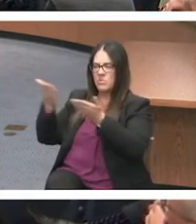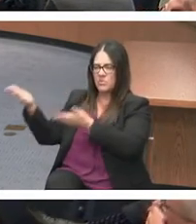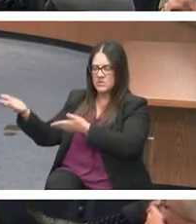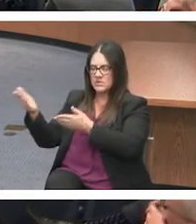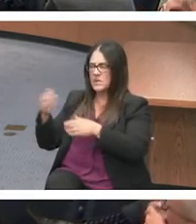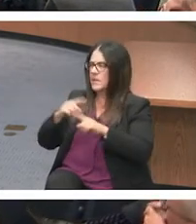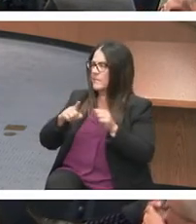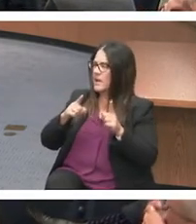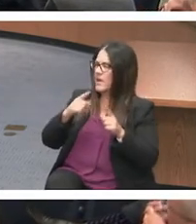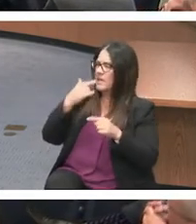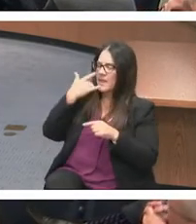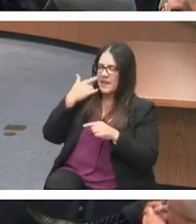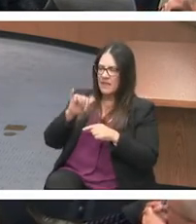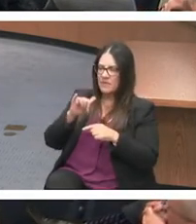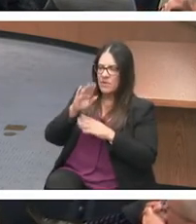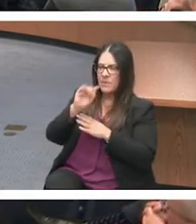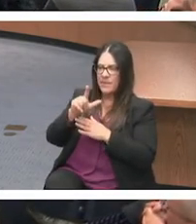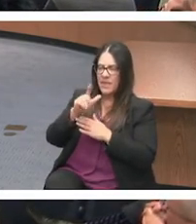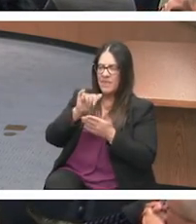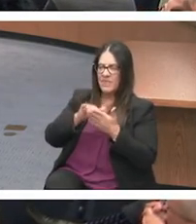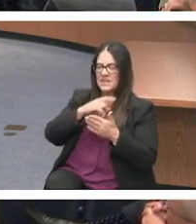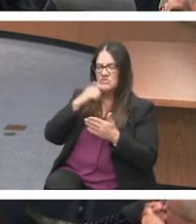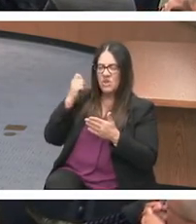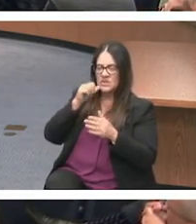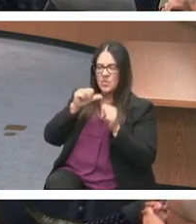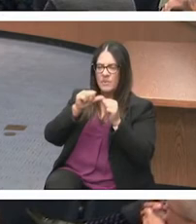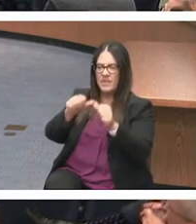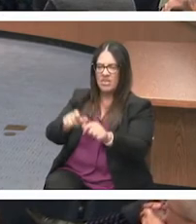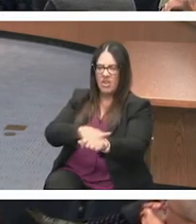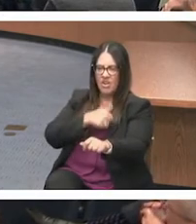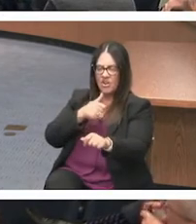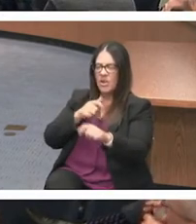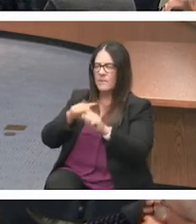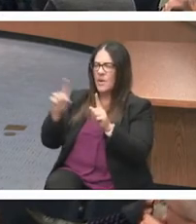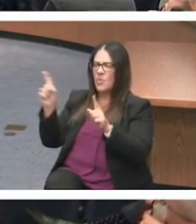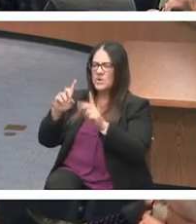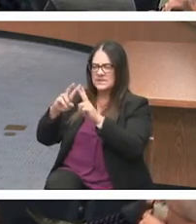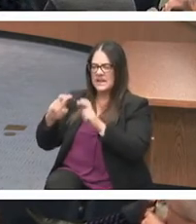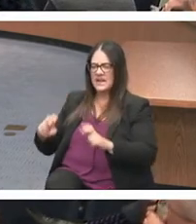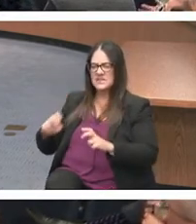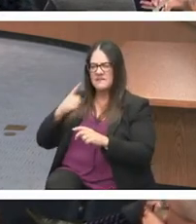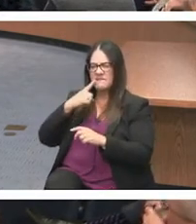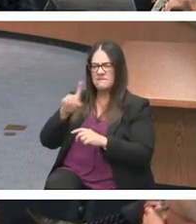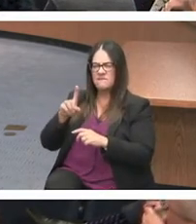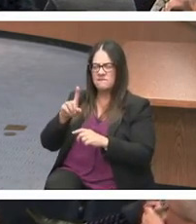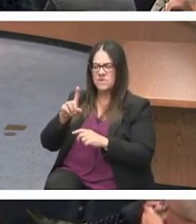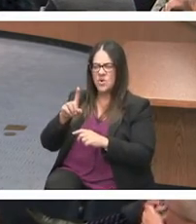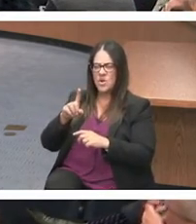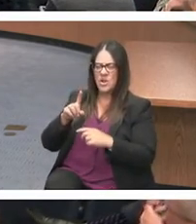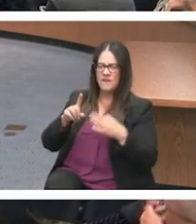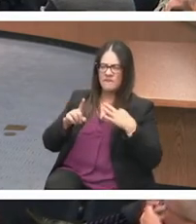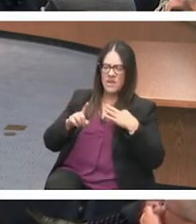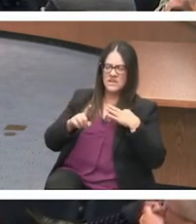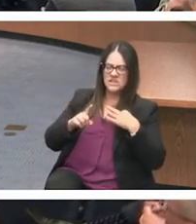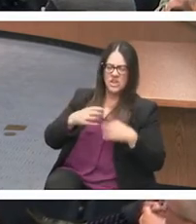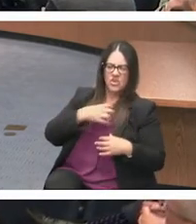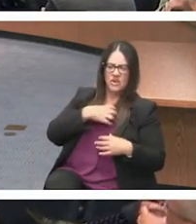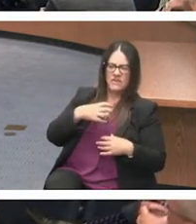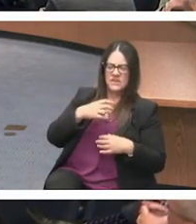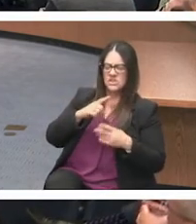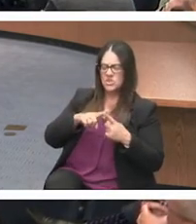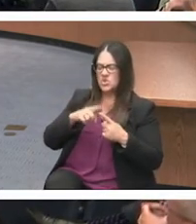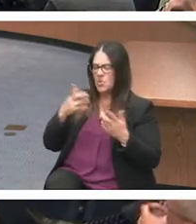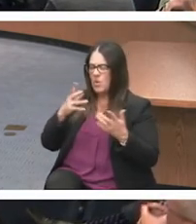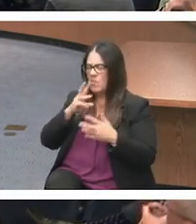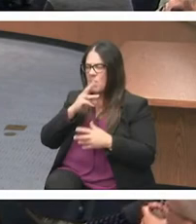reveals that droughts will be longer. So my question is, where's the analysis for the voluntary agreements examining what the water quality impacts